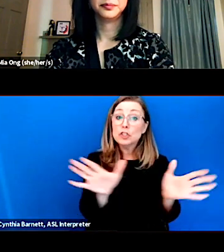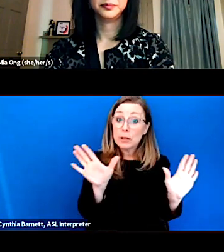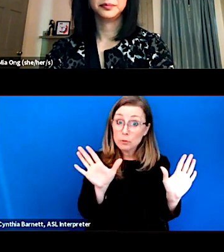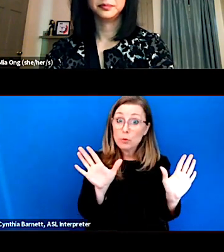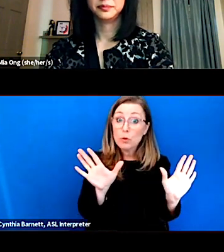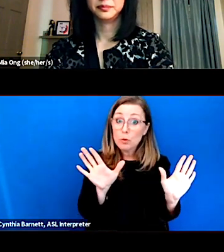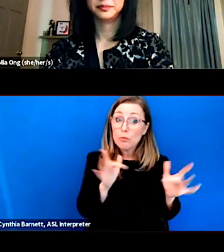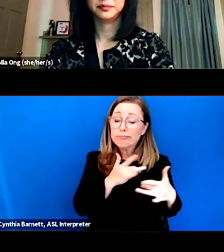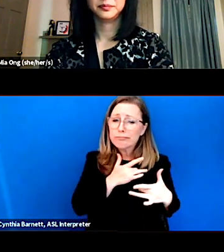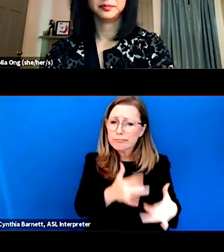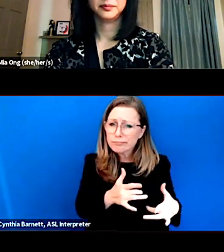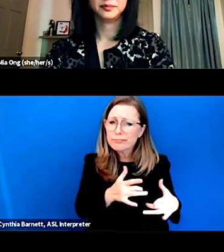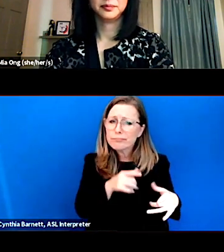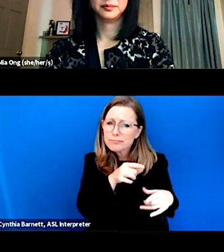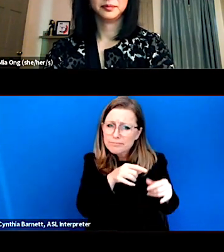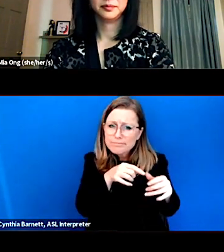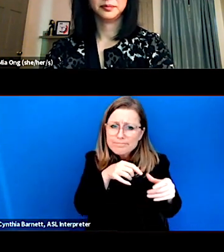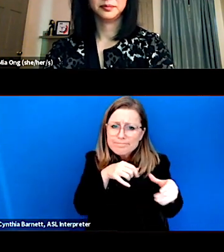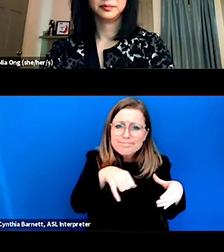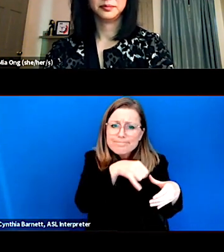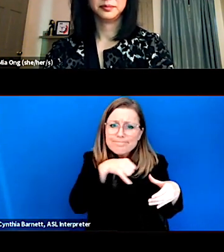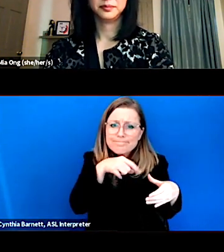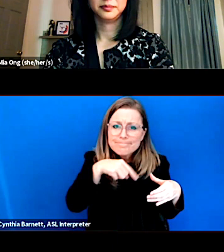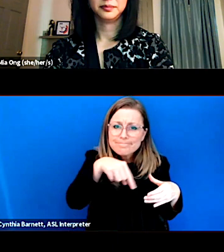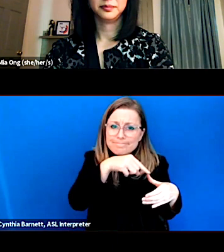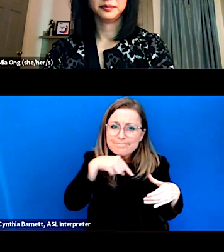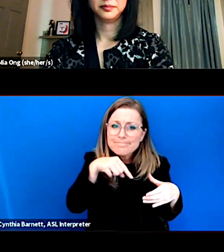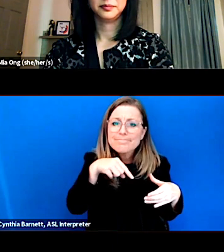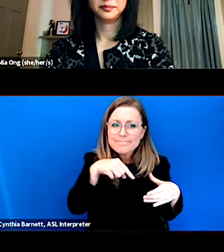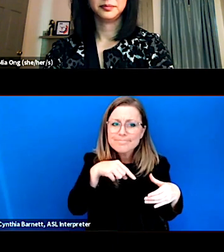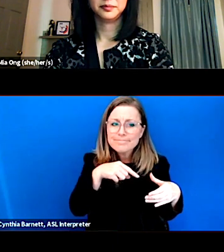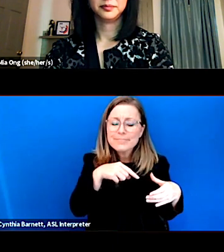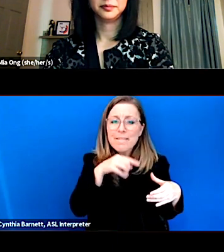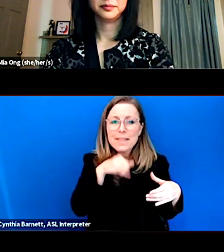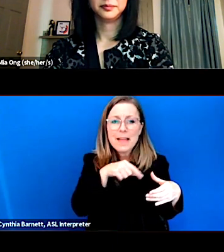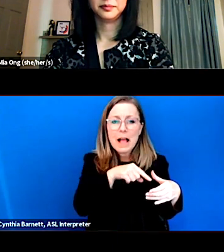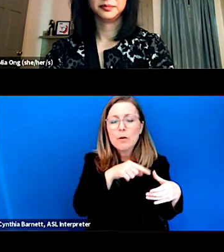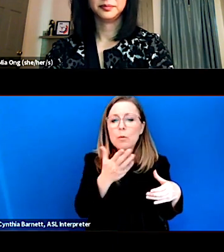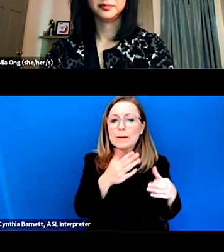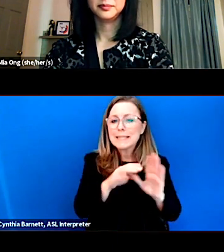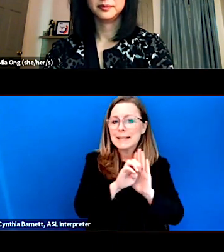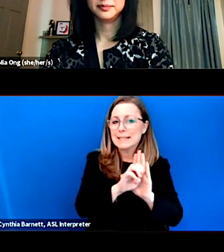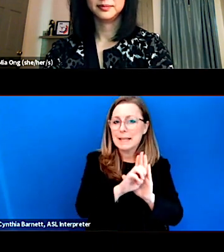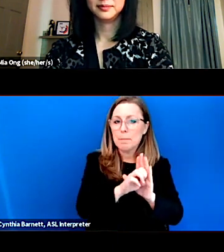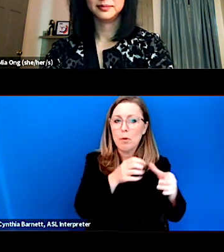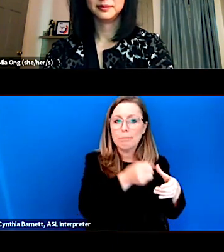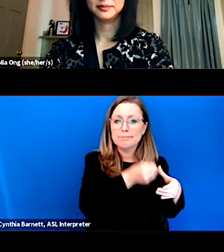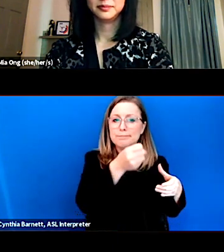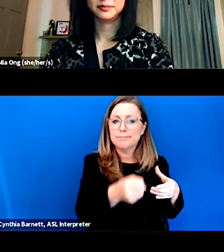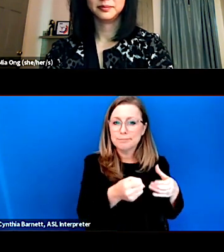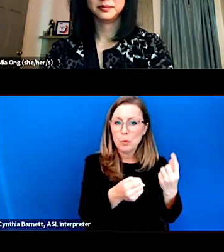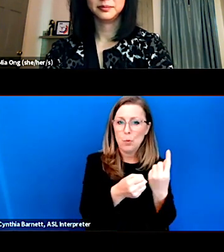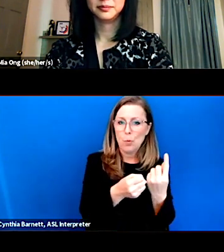those examples. So you can count with thematic analysis, but that's not your